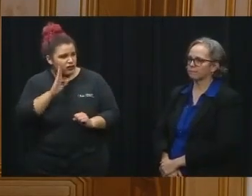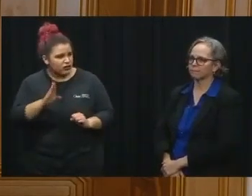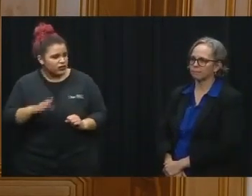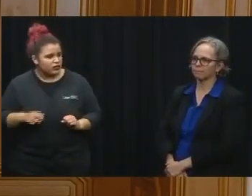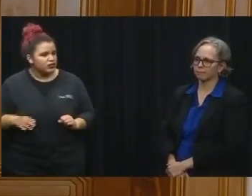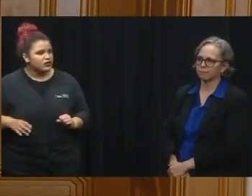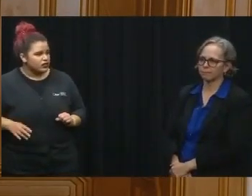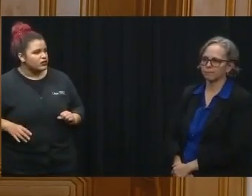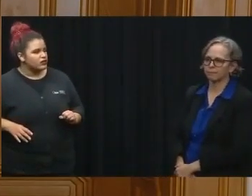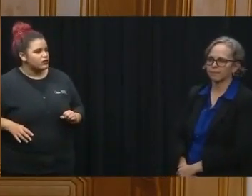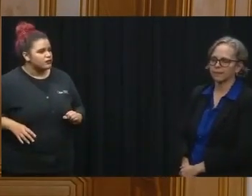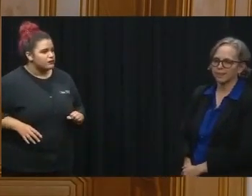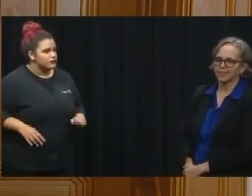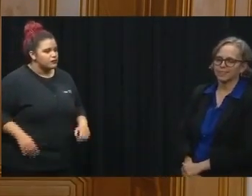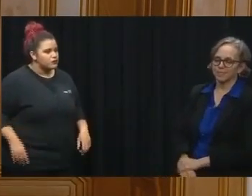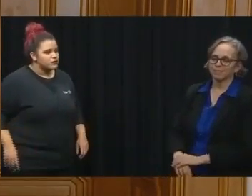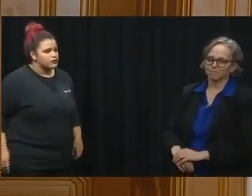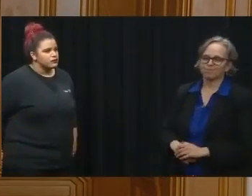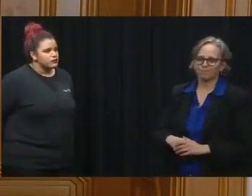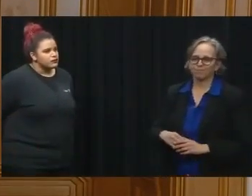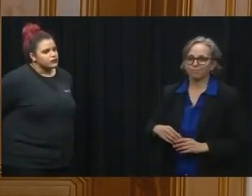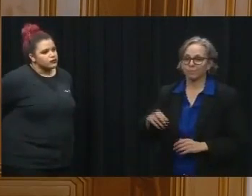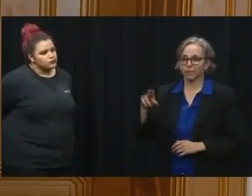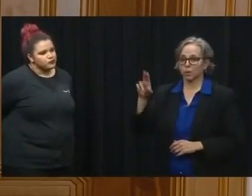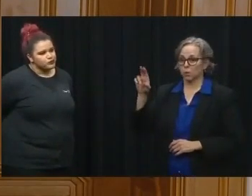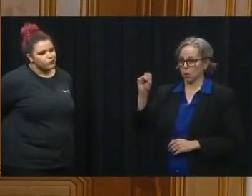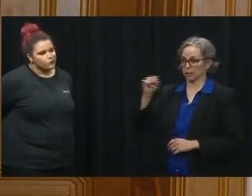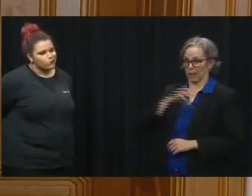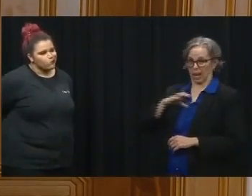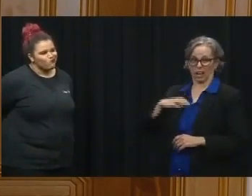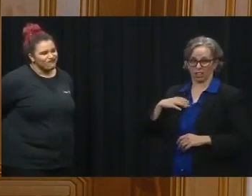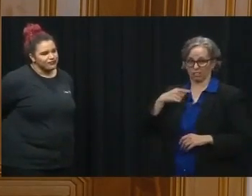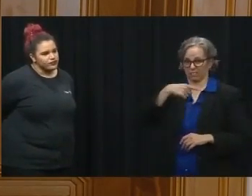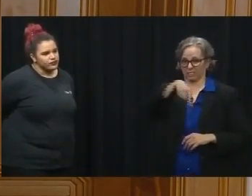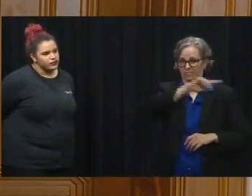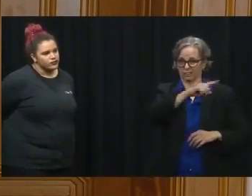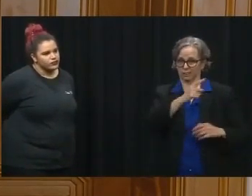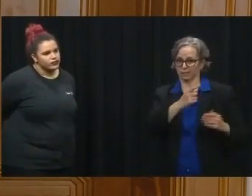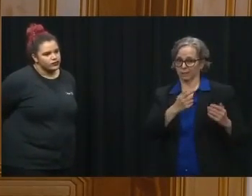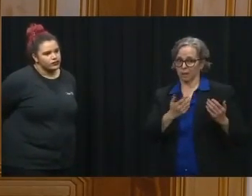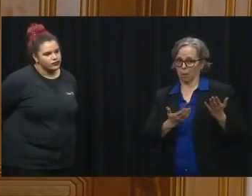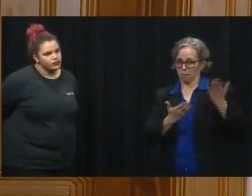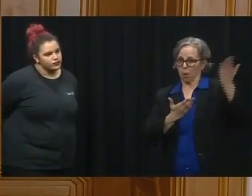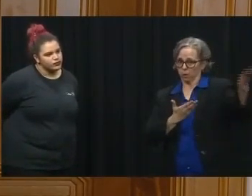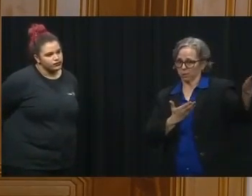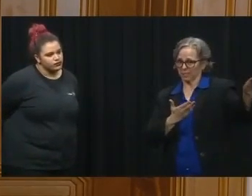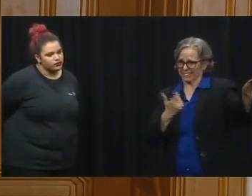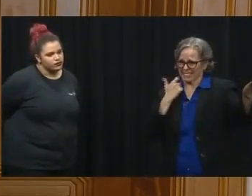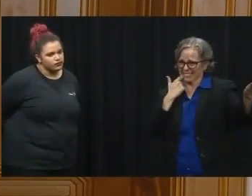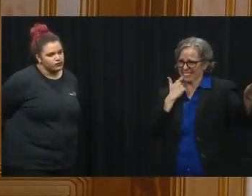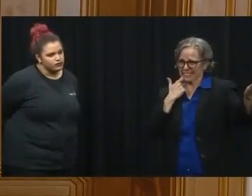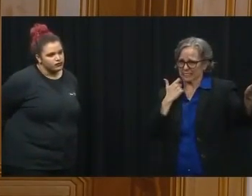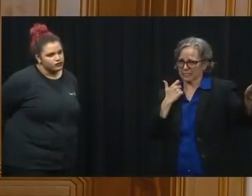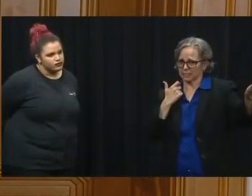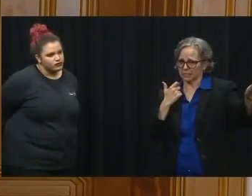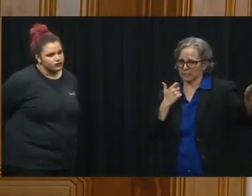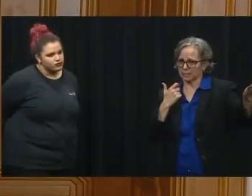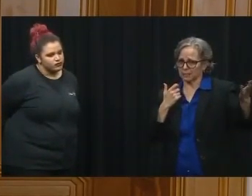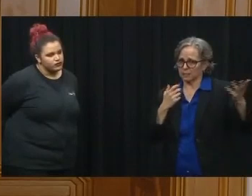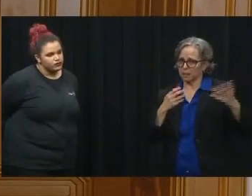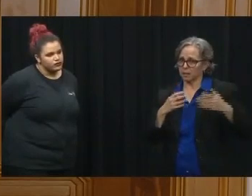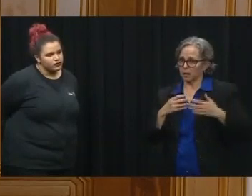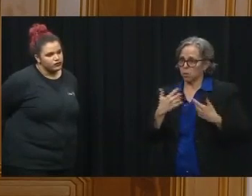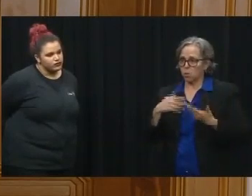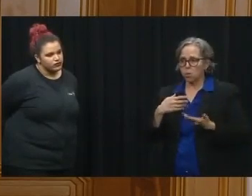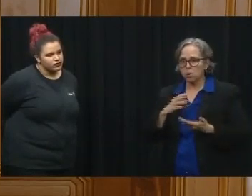States Congress process certainly provides a significant amount of money. It's not clear. I haven't gone